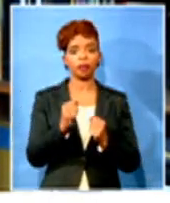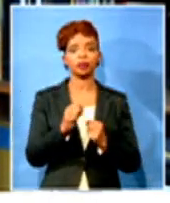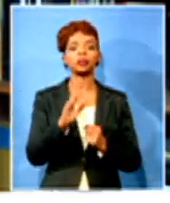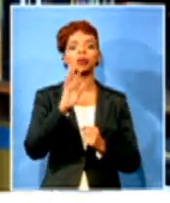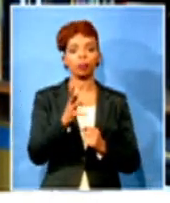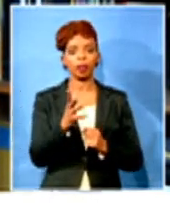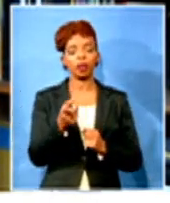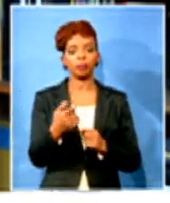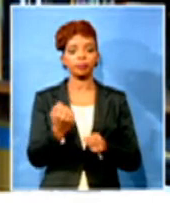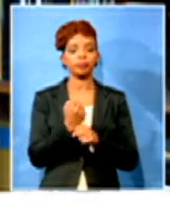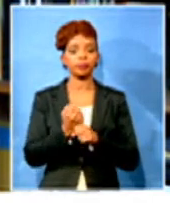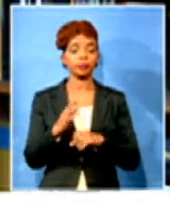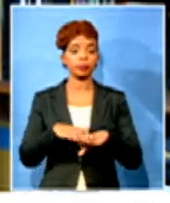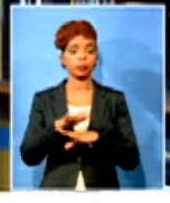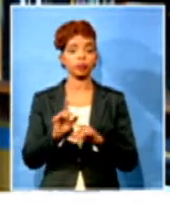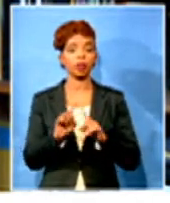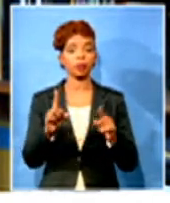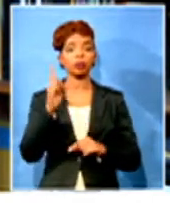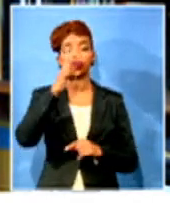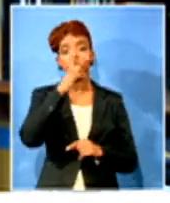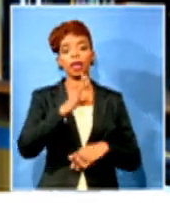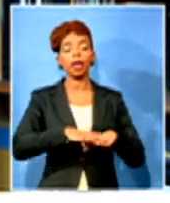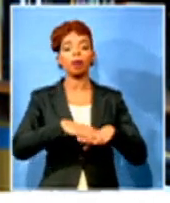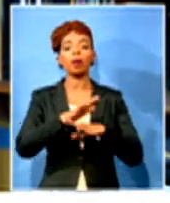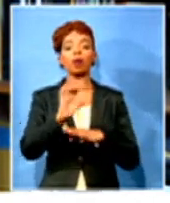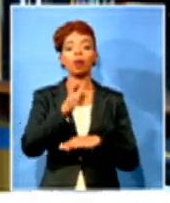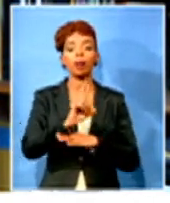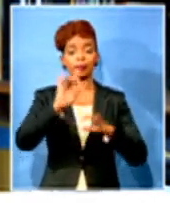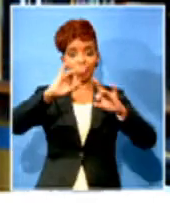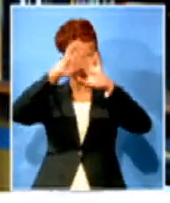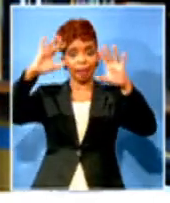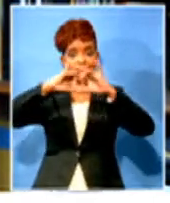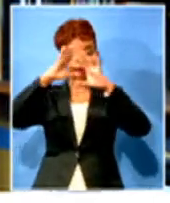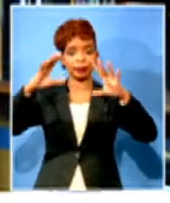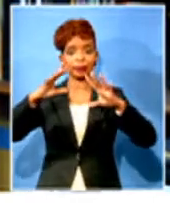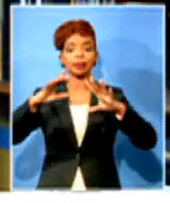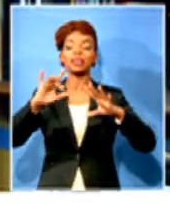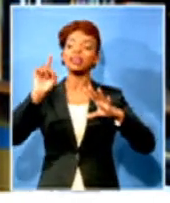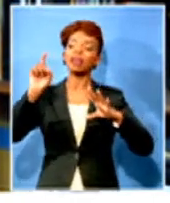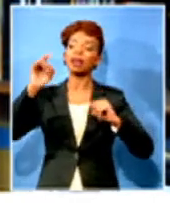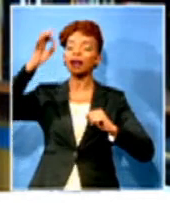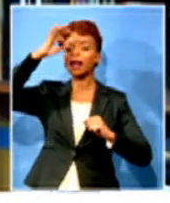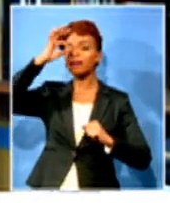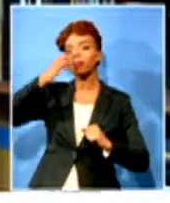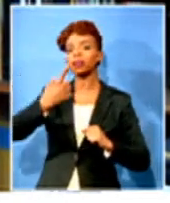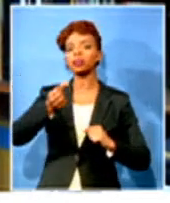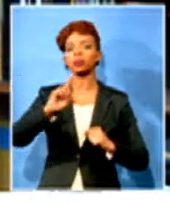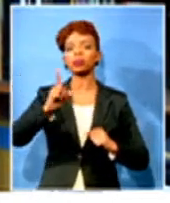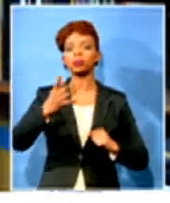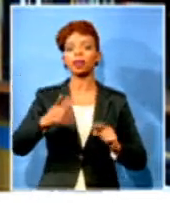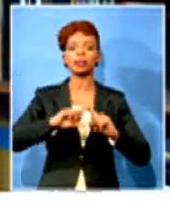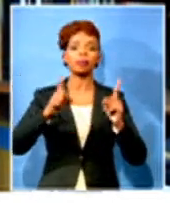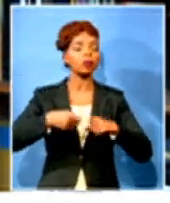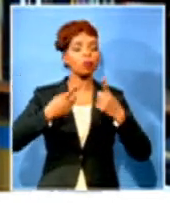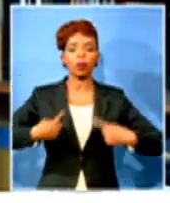to seeing a little bit more clarity or a little bit more insight into what the government is going to do. But we all know that they have to address